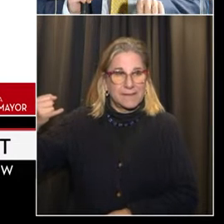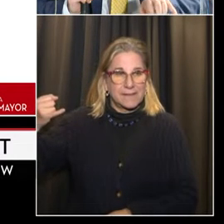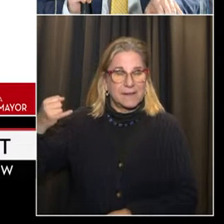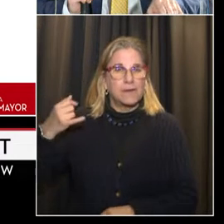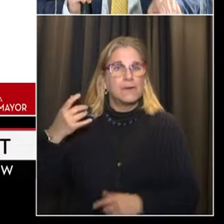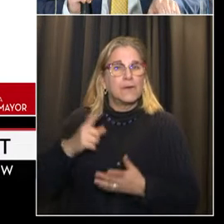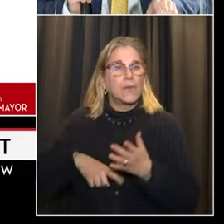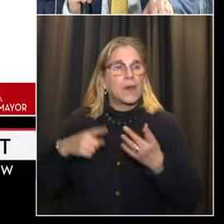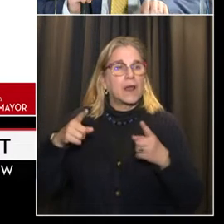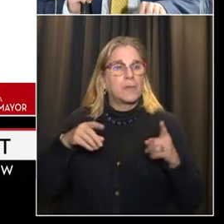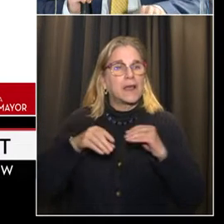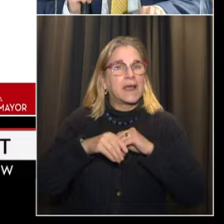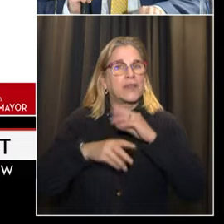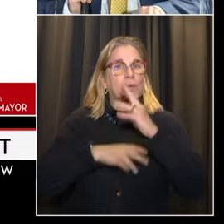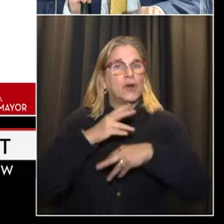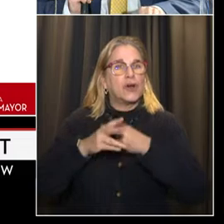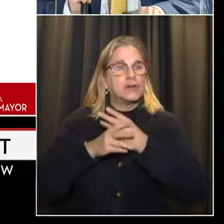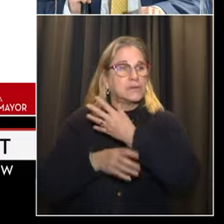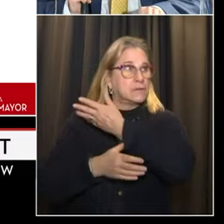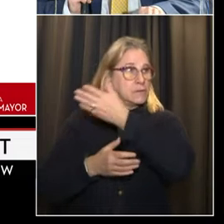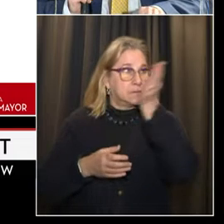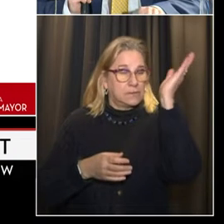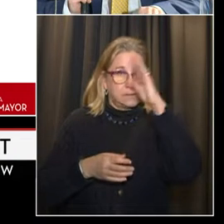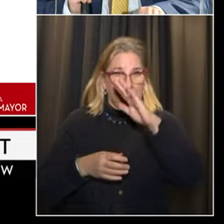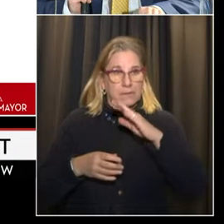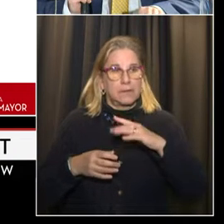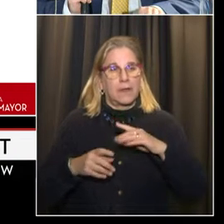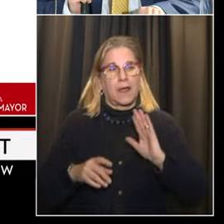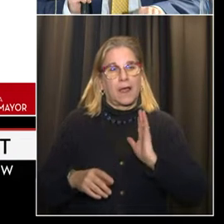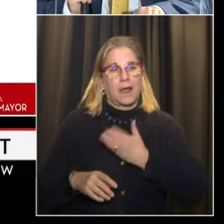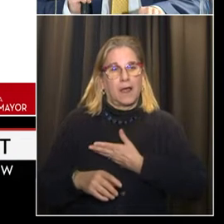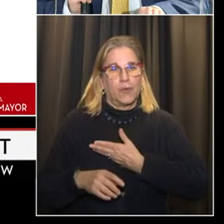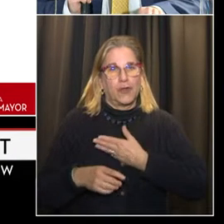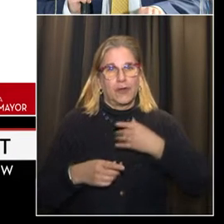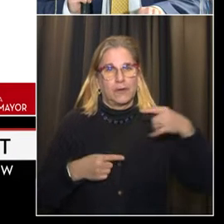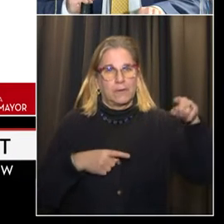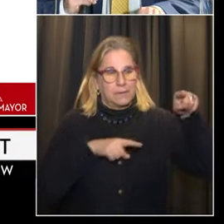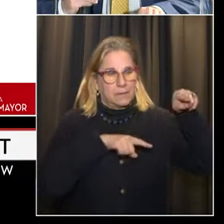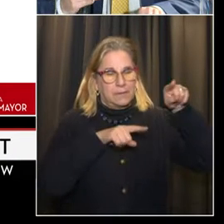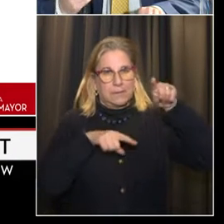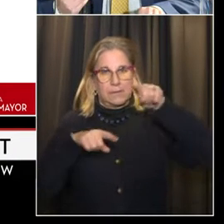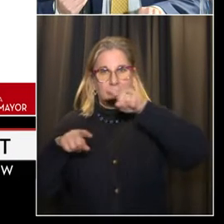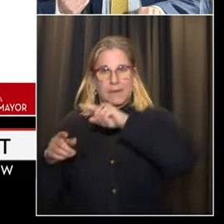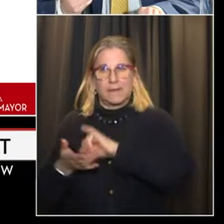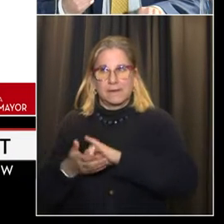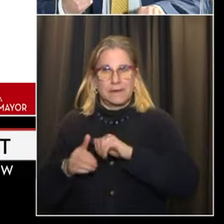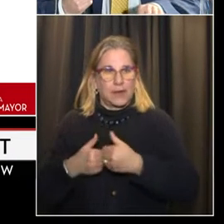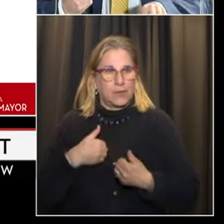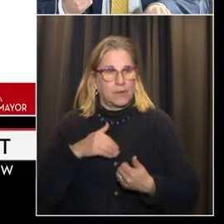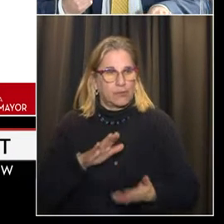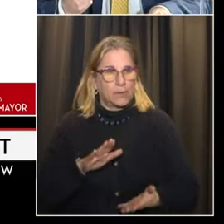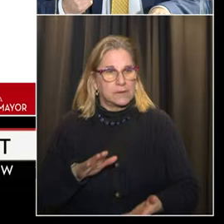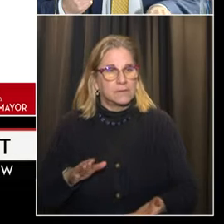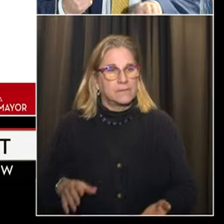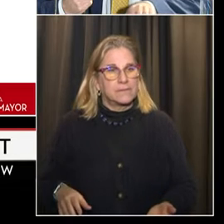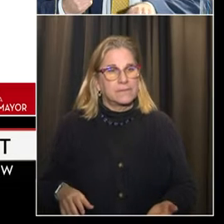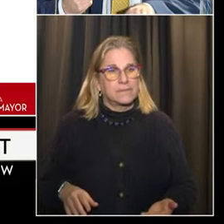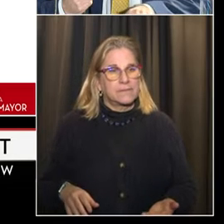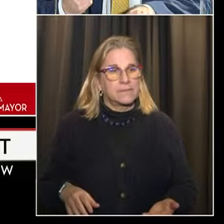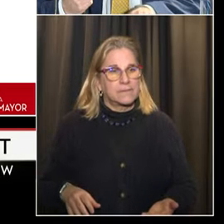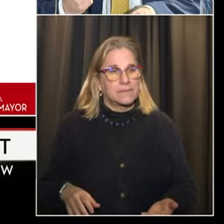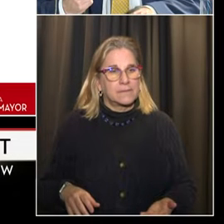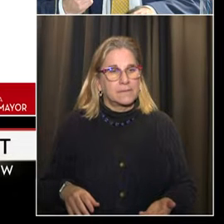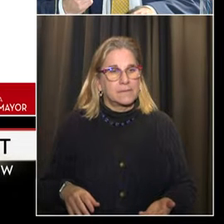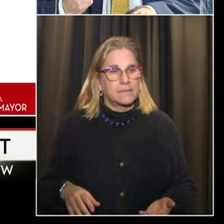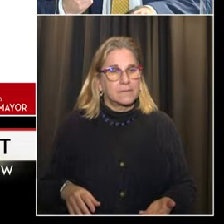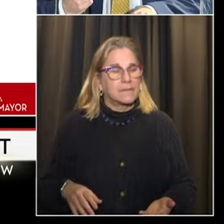taken. And so some of the things in red, you see in 2015, the Ferguson protests, which started a national debate about policing. If